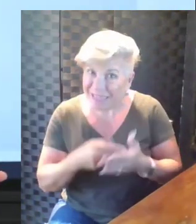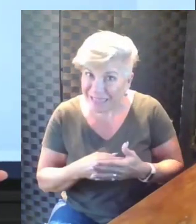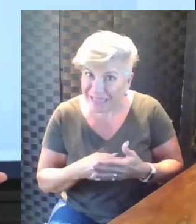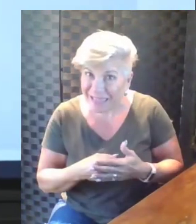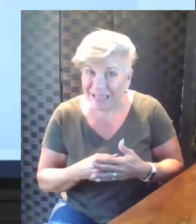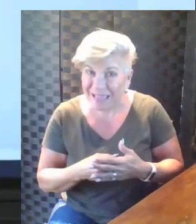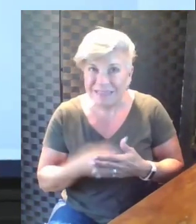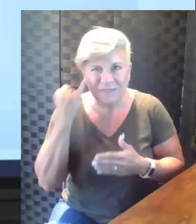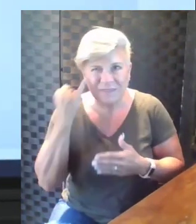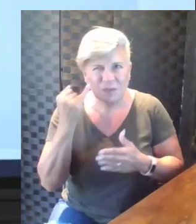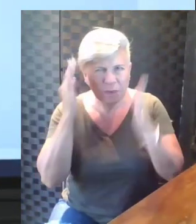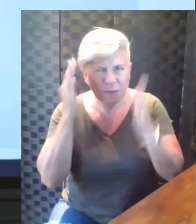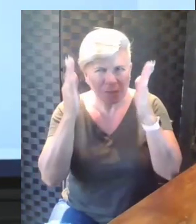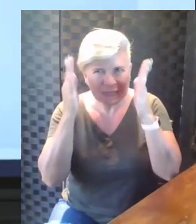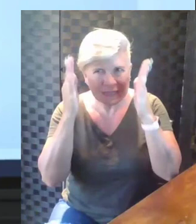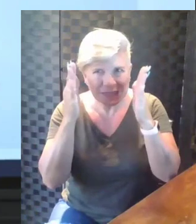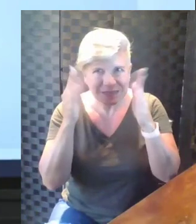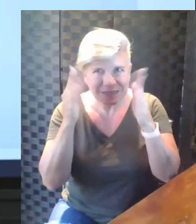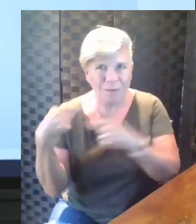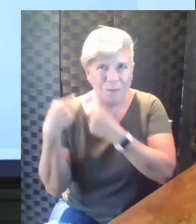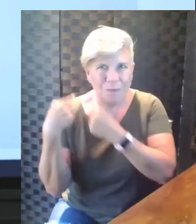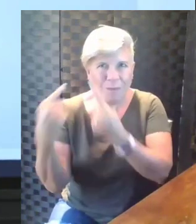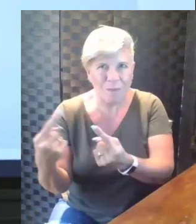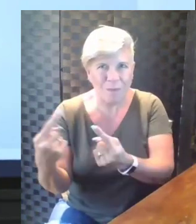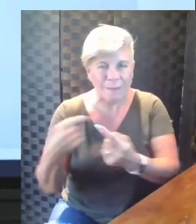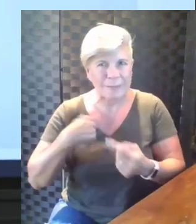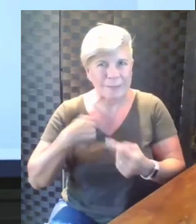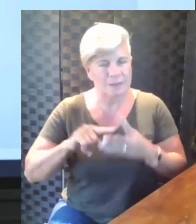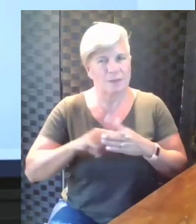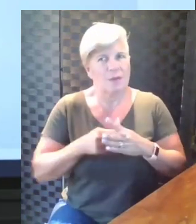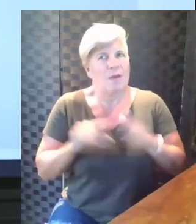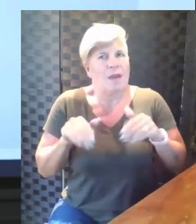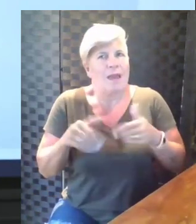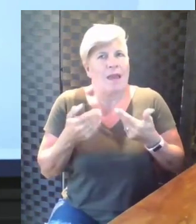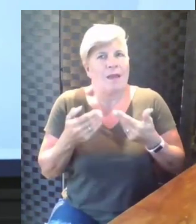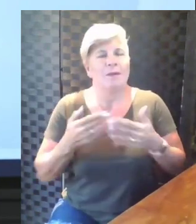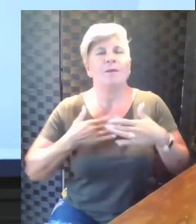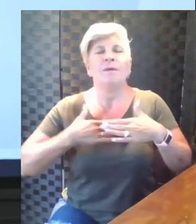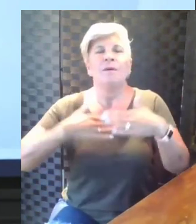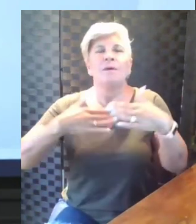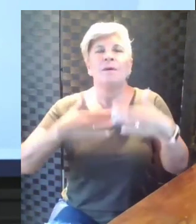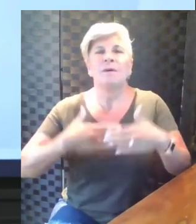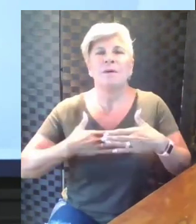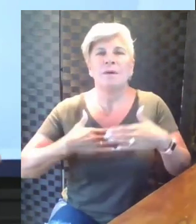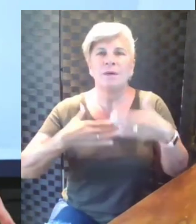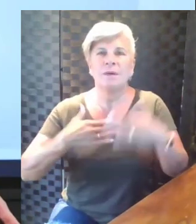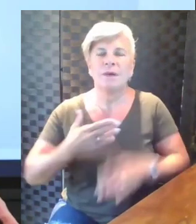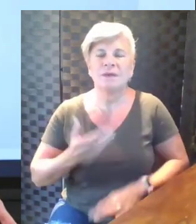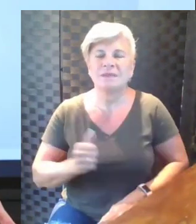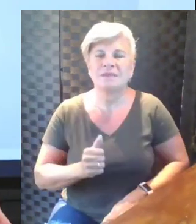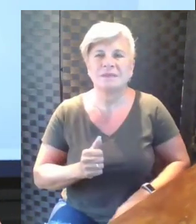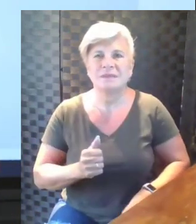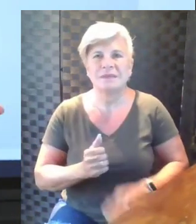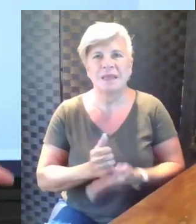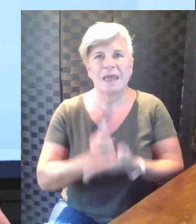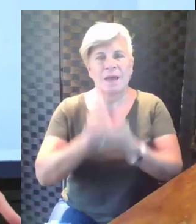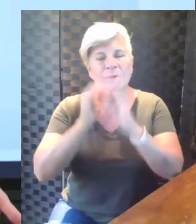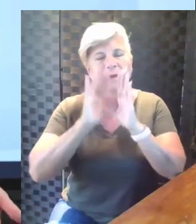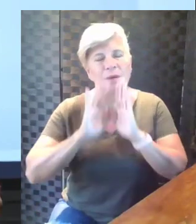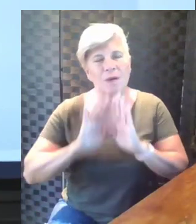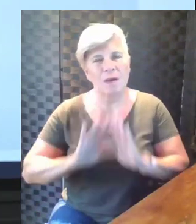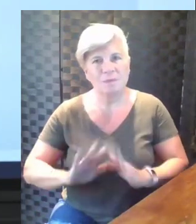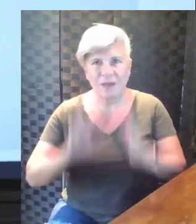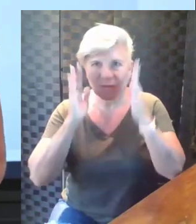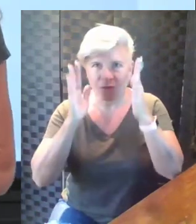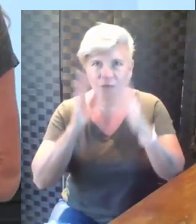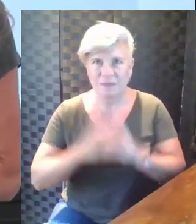you've been following me this whole time, you know that I like to do a little bit of deep breathing to calm down and get focused and relaxed before we jump in. So let's do